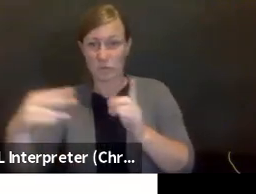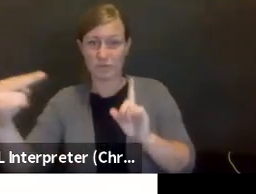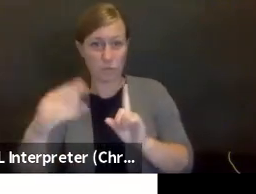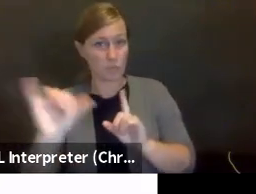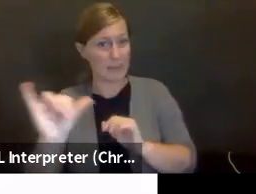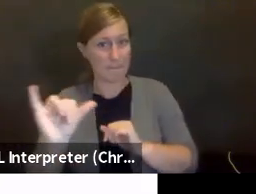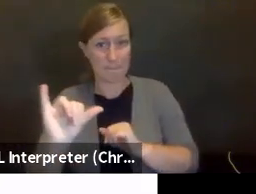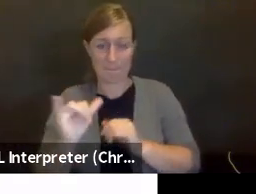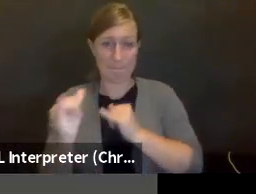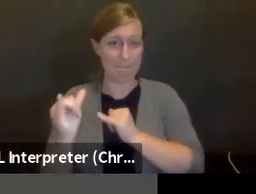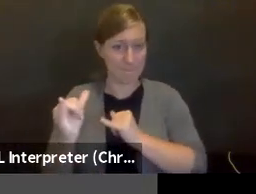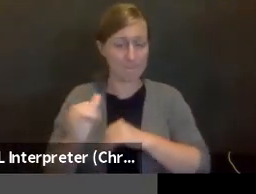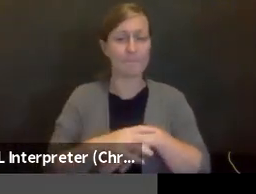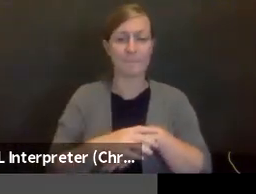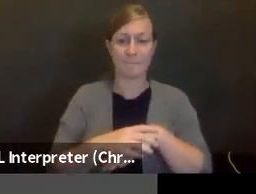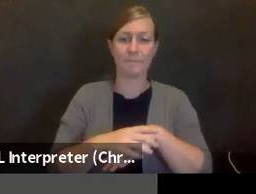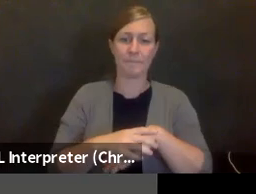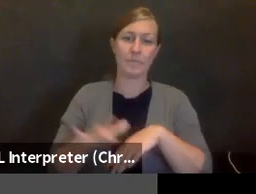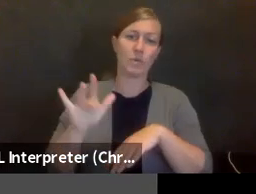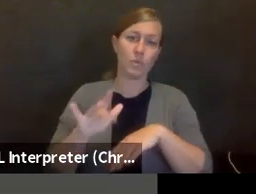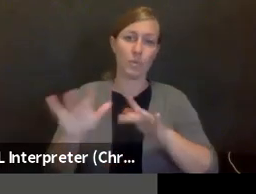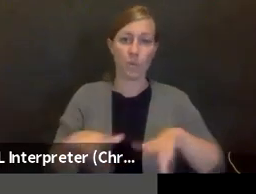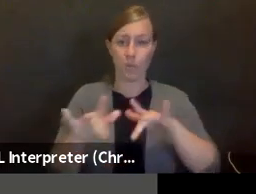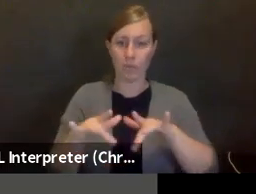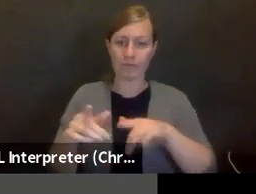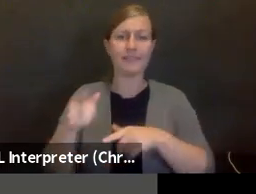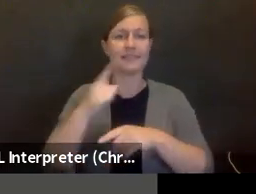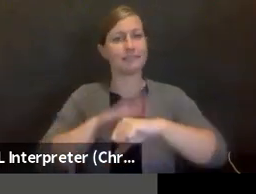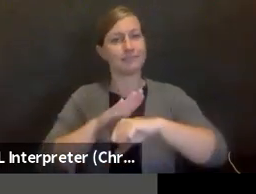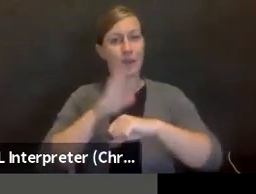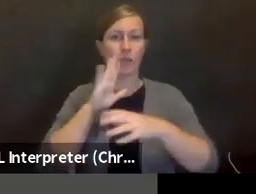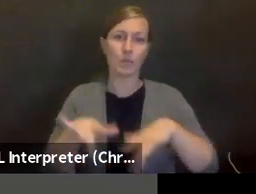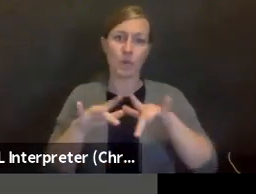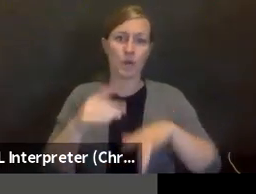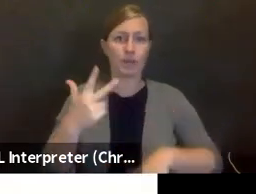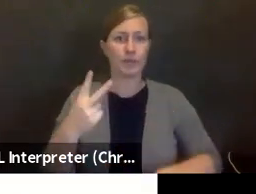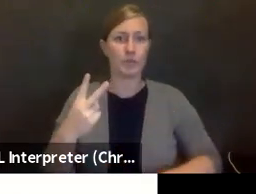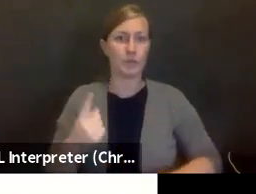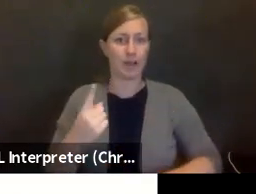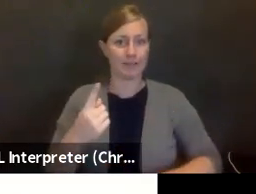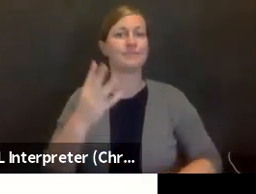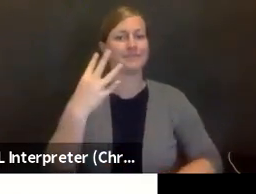see. So you push record, tells you recording in 3, 2, 1.